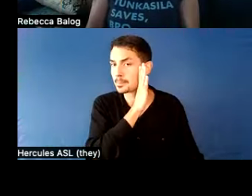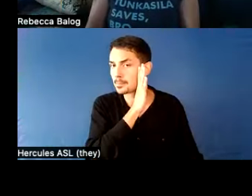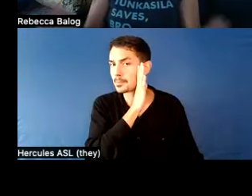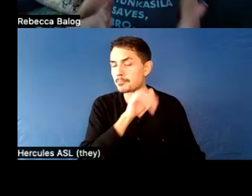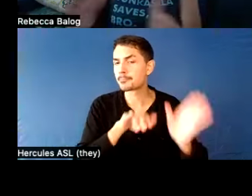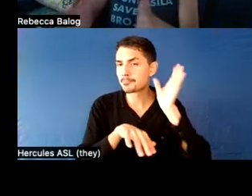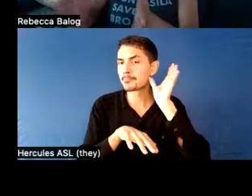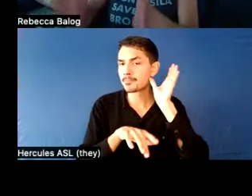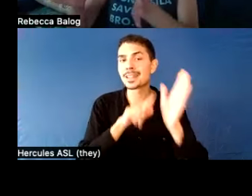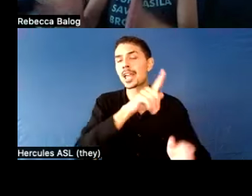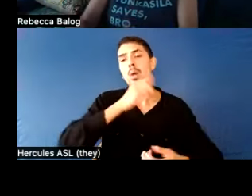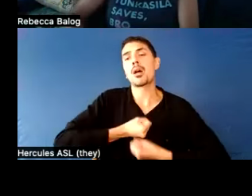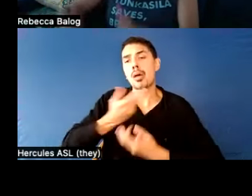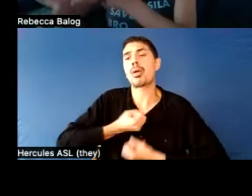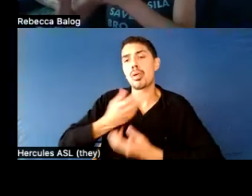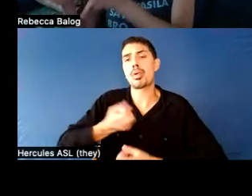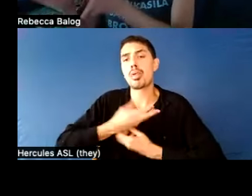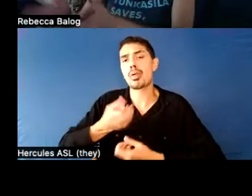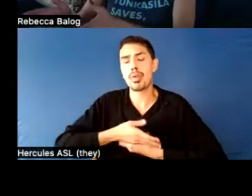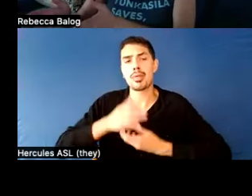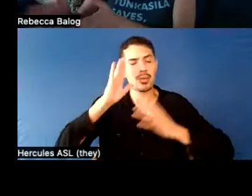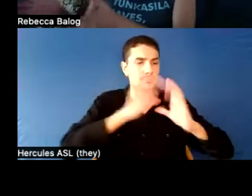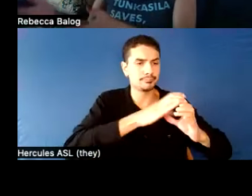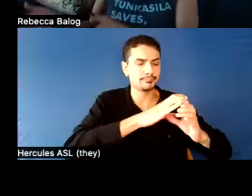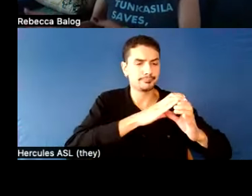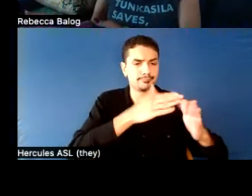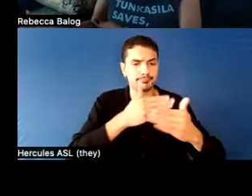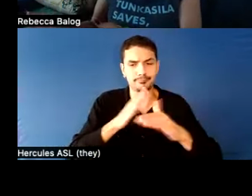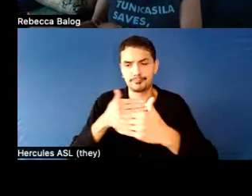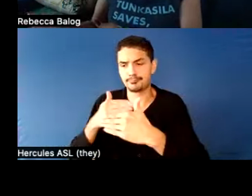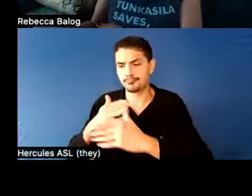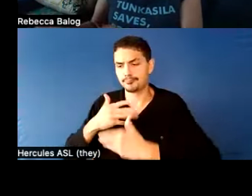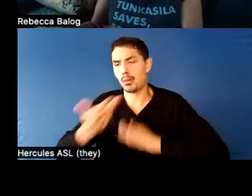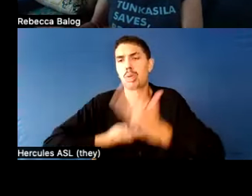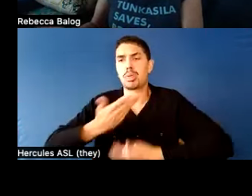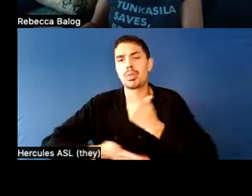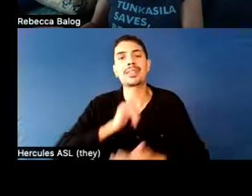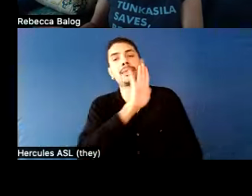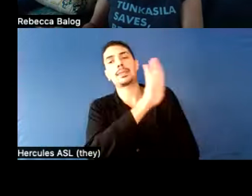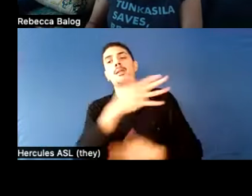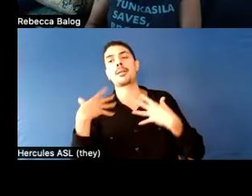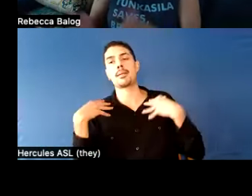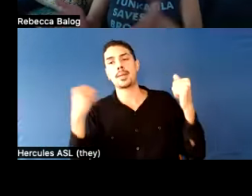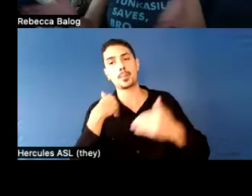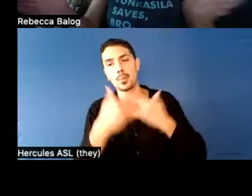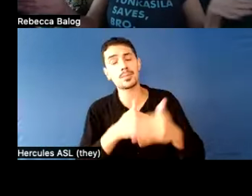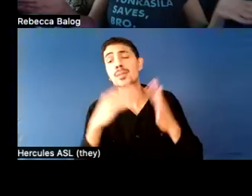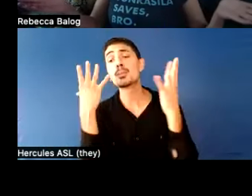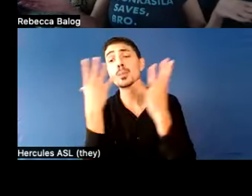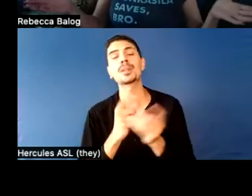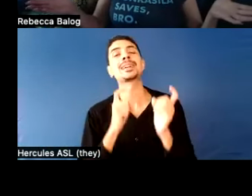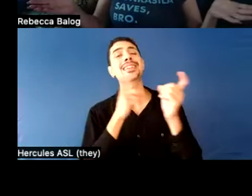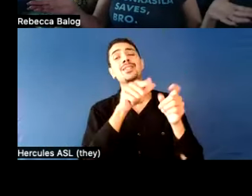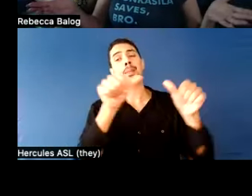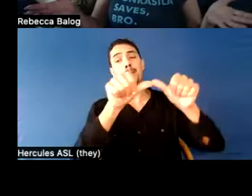stuff on the table and they'll compartmentalize and they'll organize it as a part of the healing process, which is really beautiful. Just giving them the space